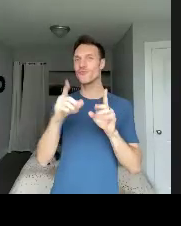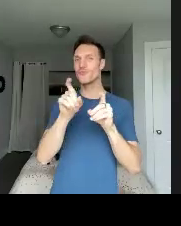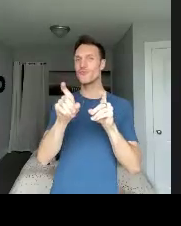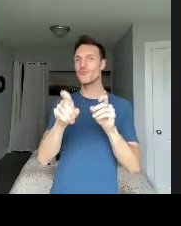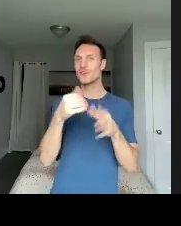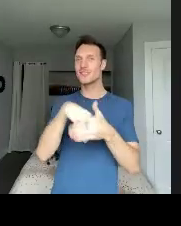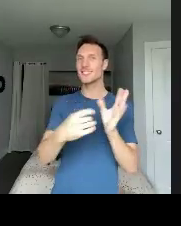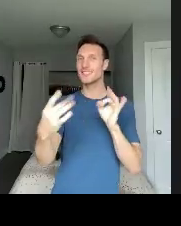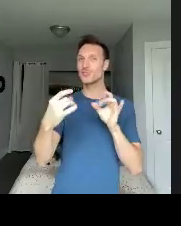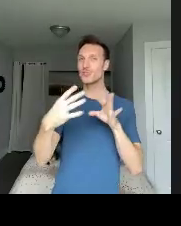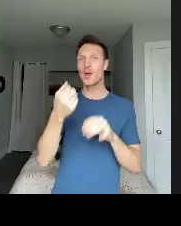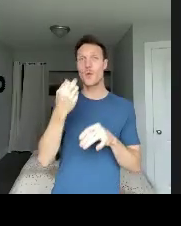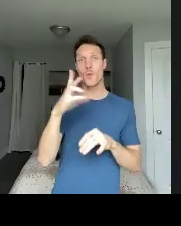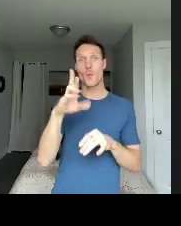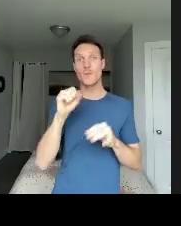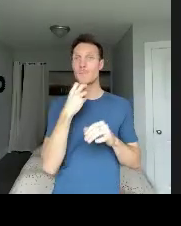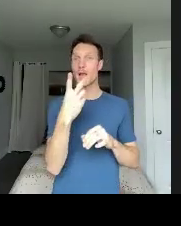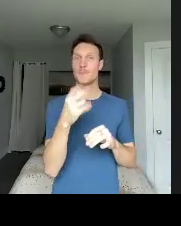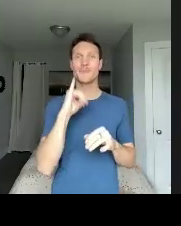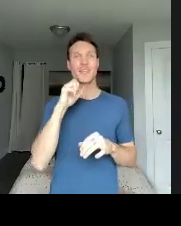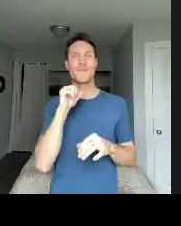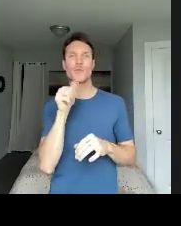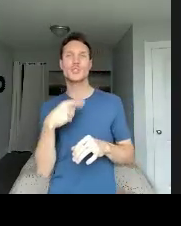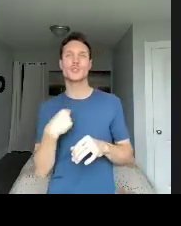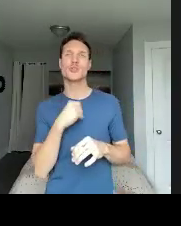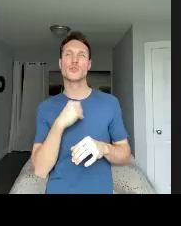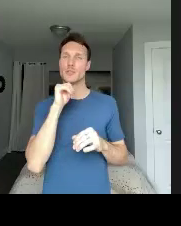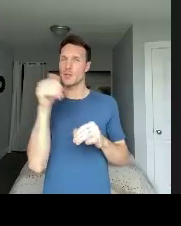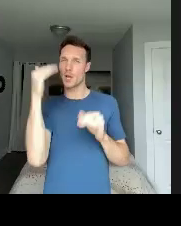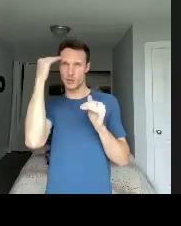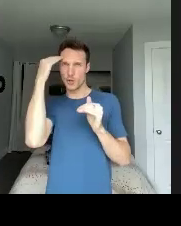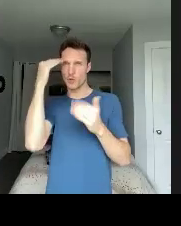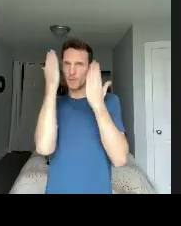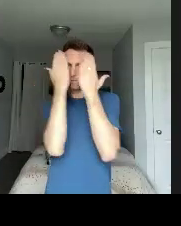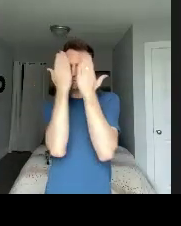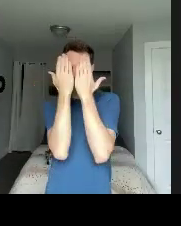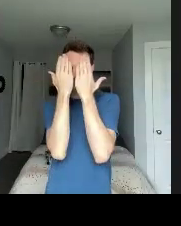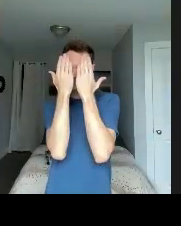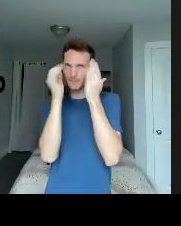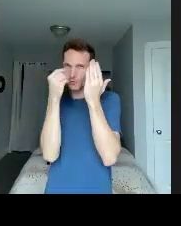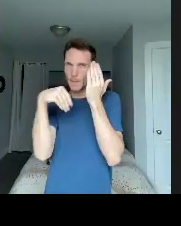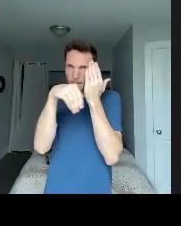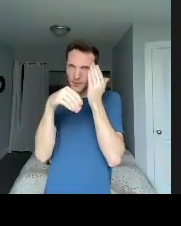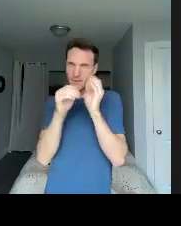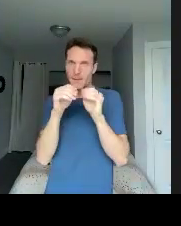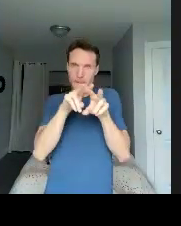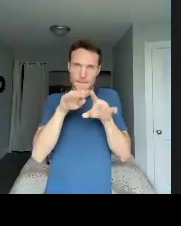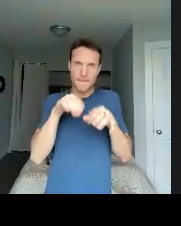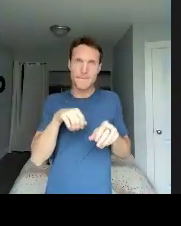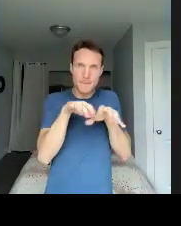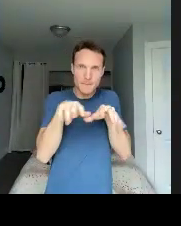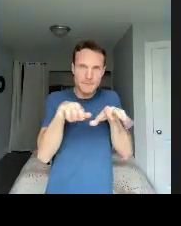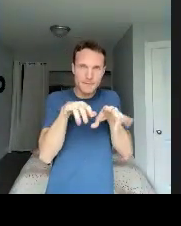question anonymously, you can message Cy, send him a direct message, and he'll read that message for you.